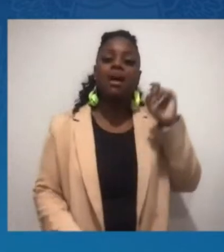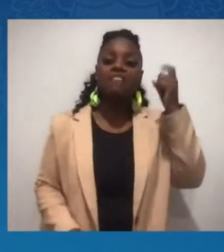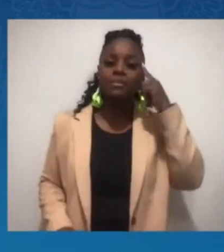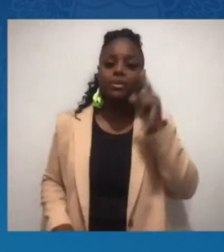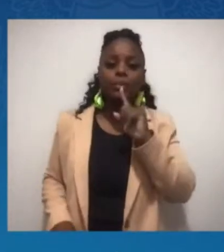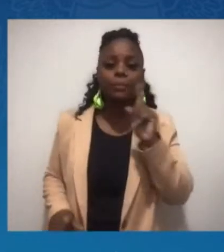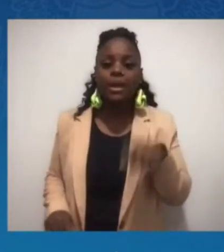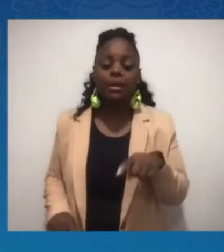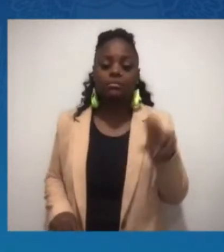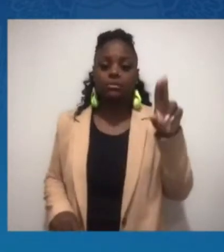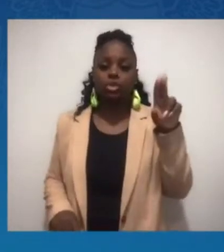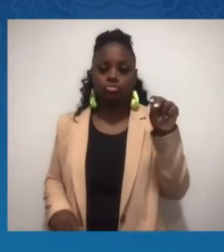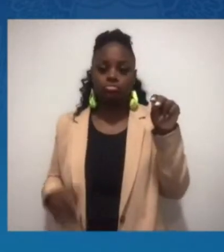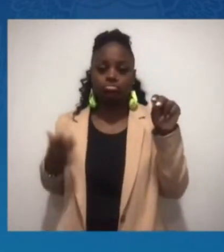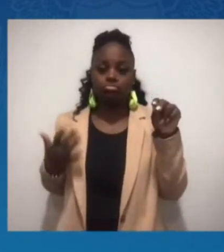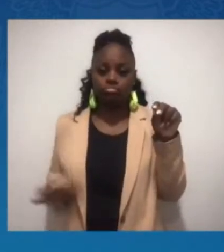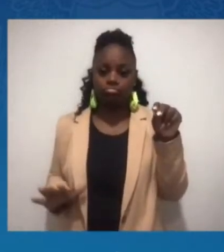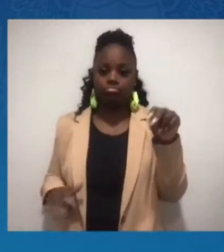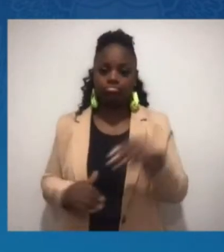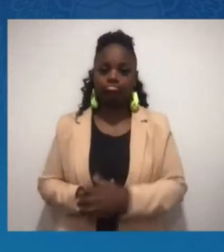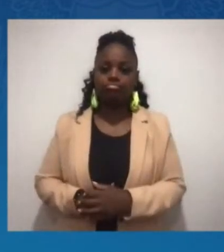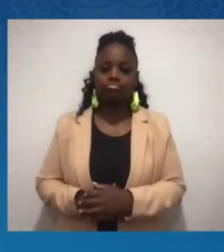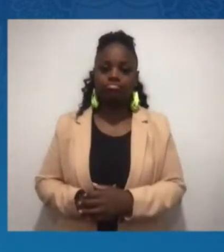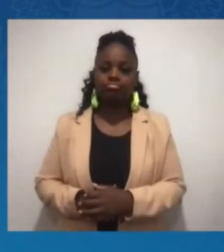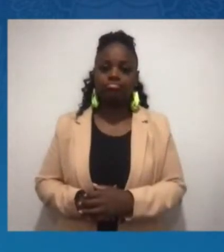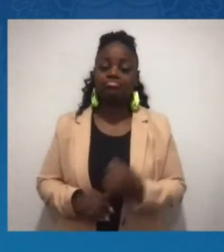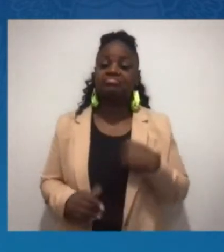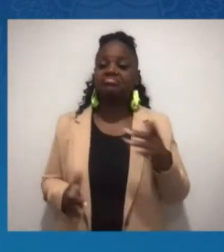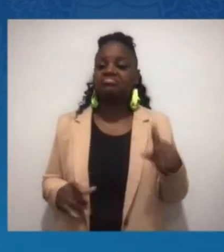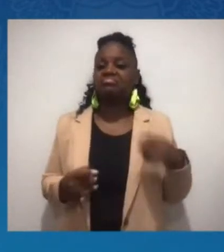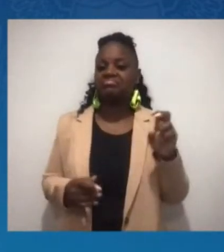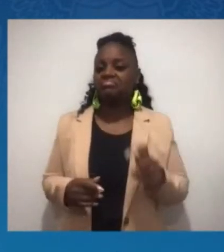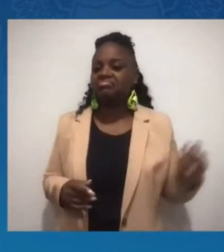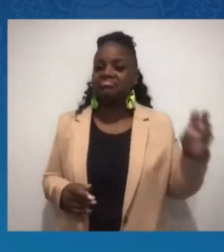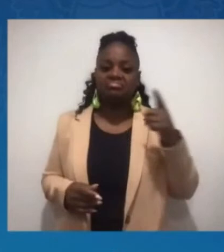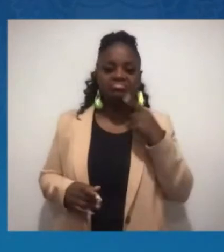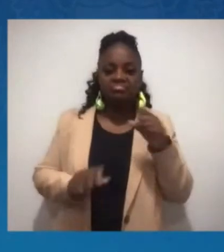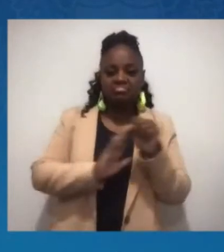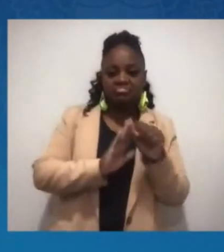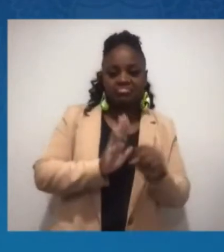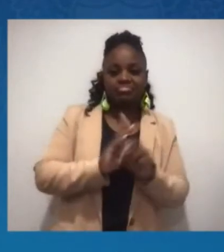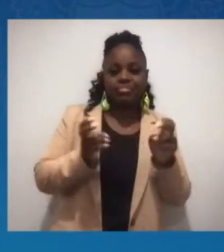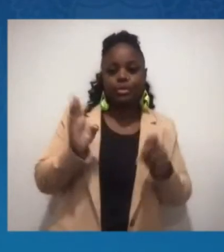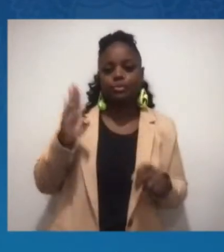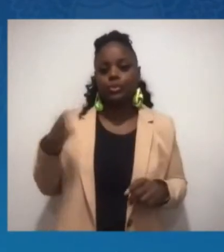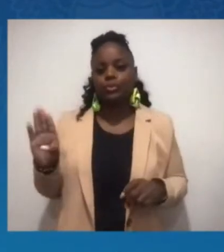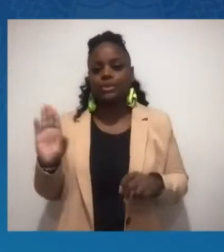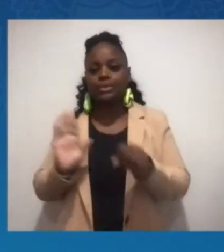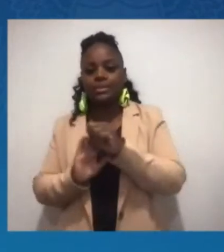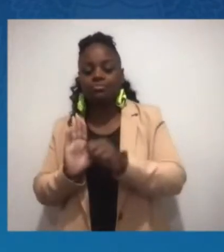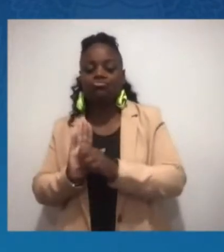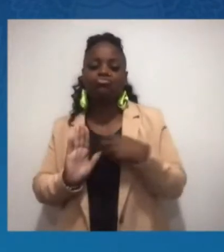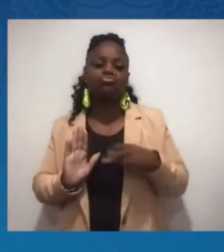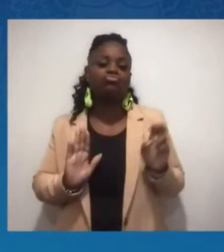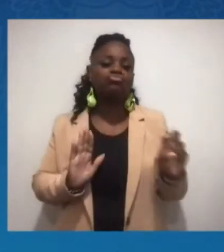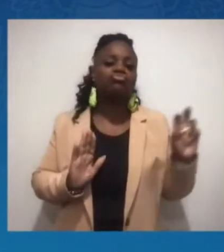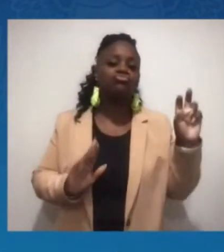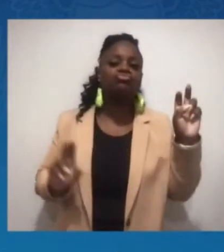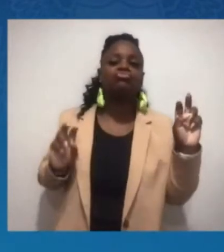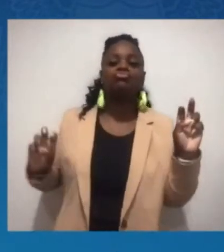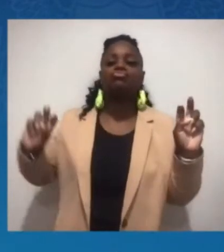I've been traveling around, so-called red states and blue states. And what we're seeing is that we know this is an issue that also is